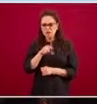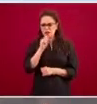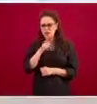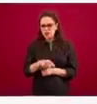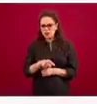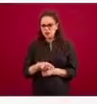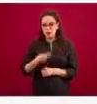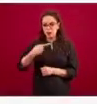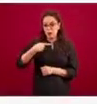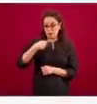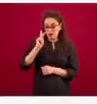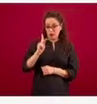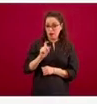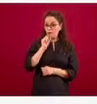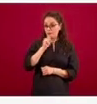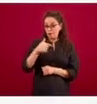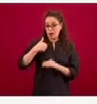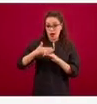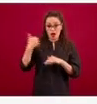So,